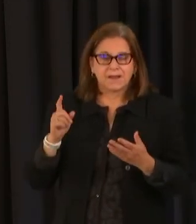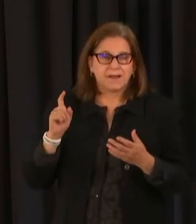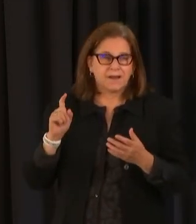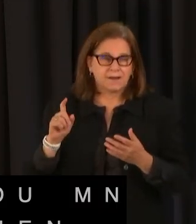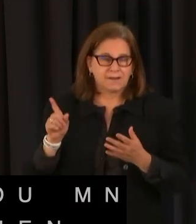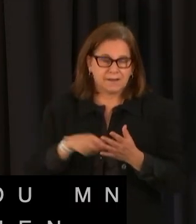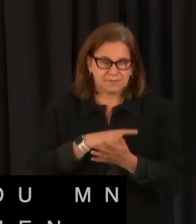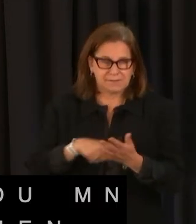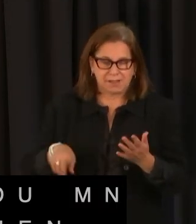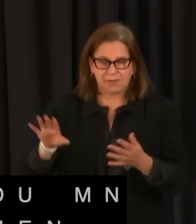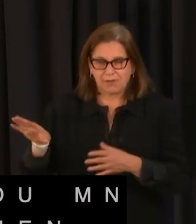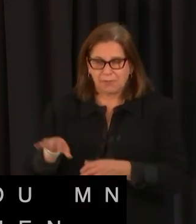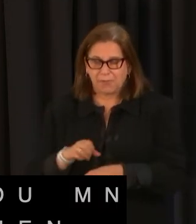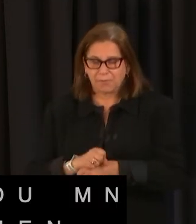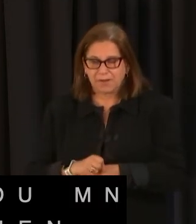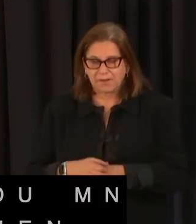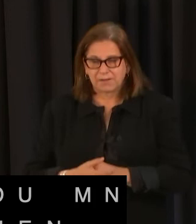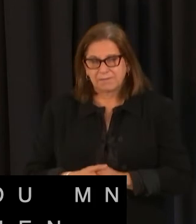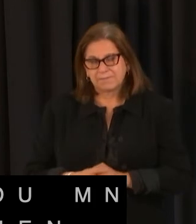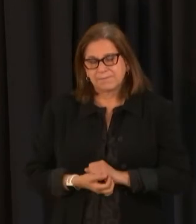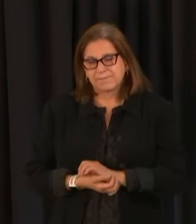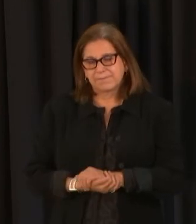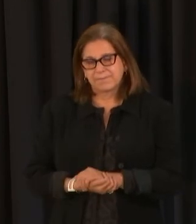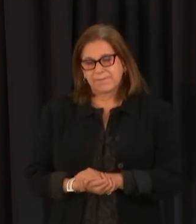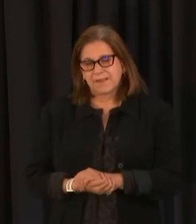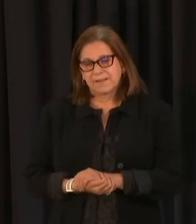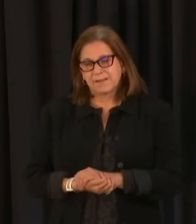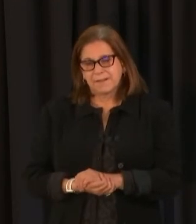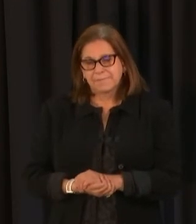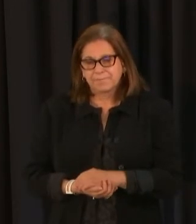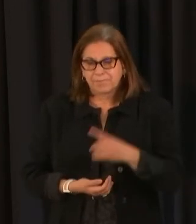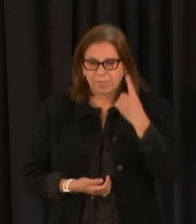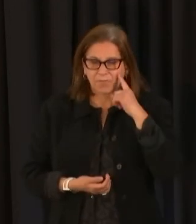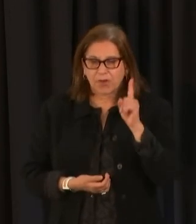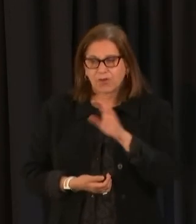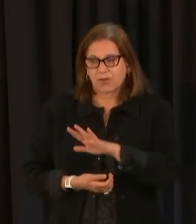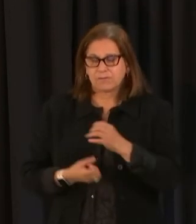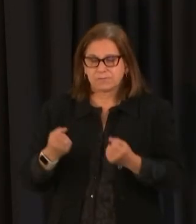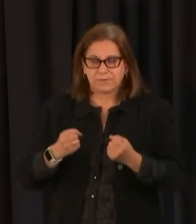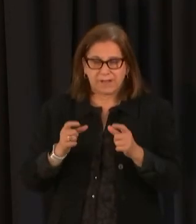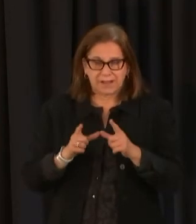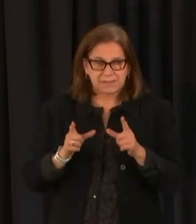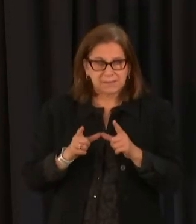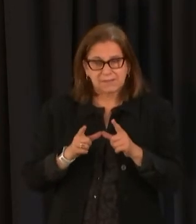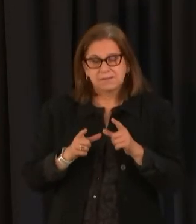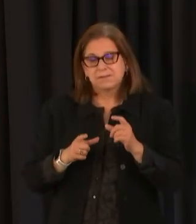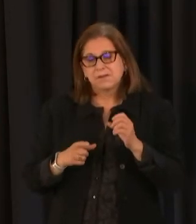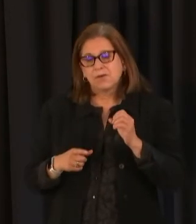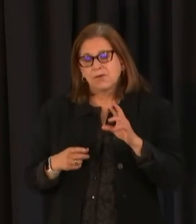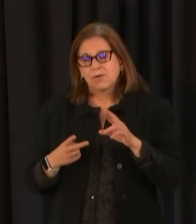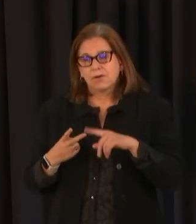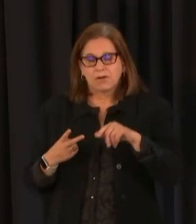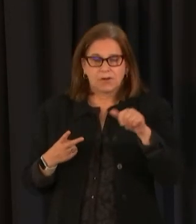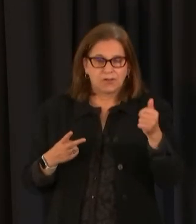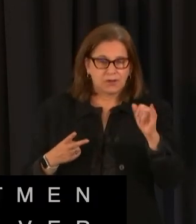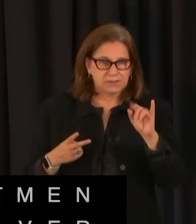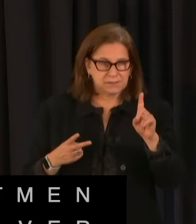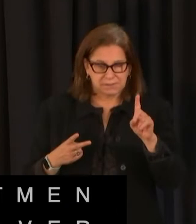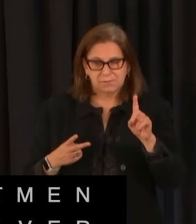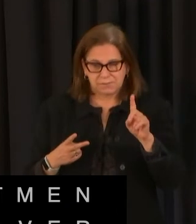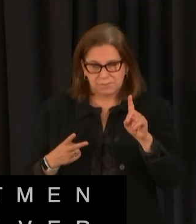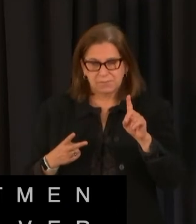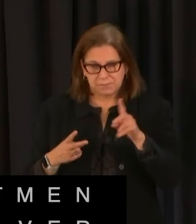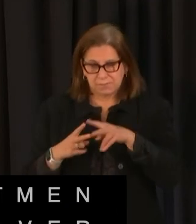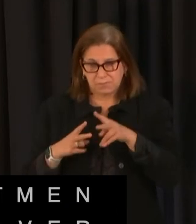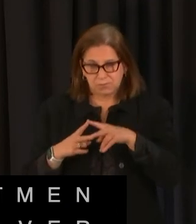appointment. For renewal of your driver's license or your ID card, if you have a